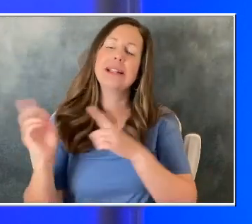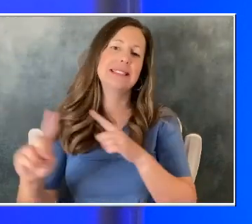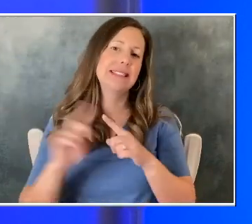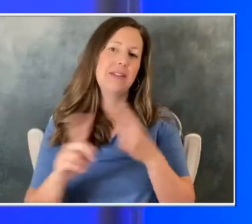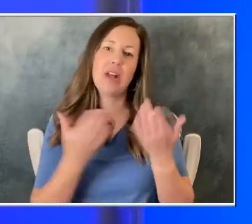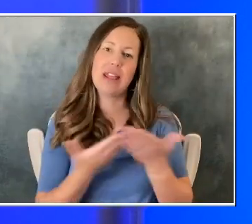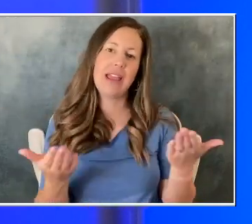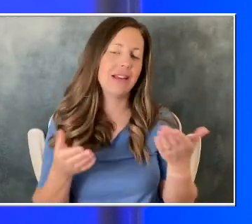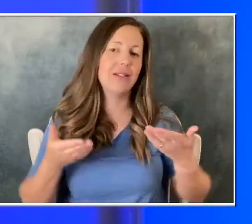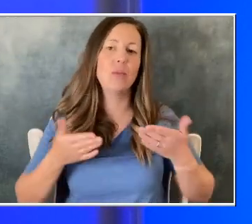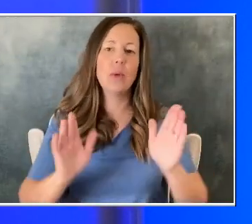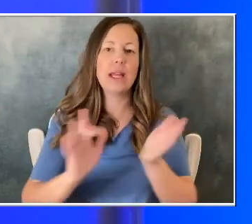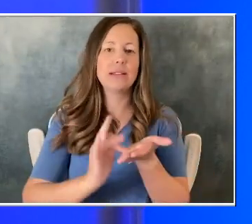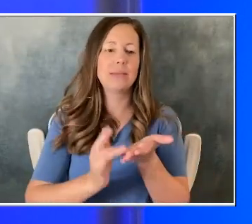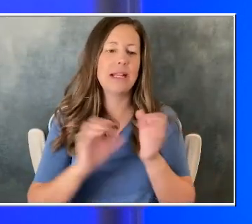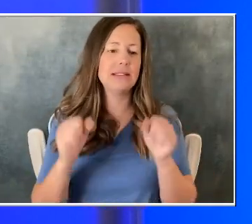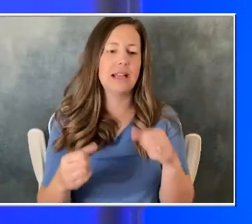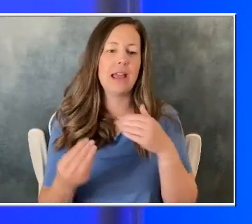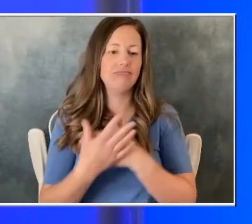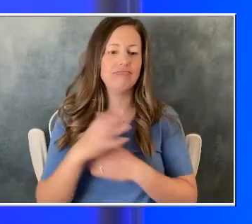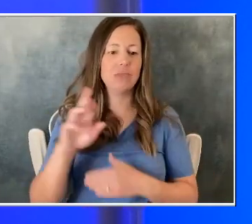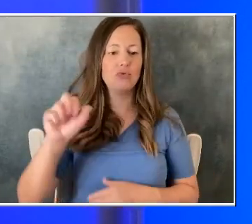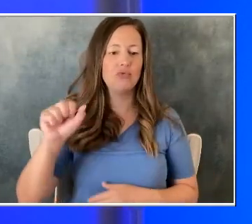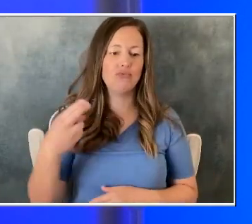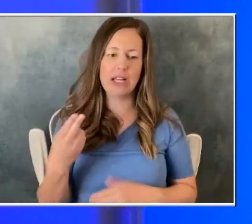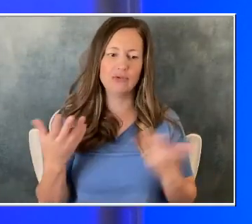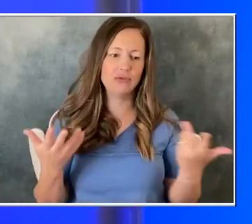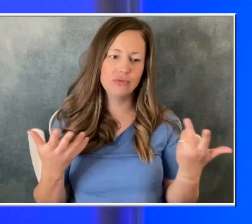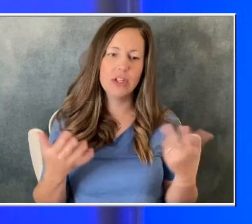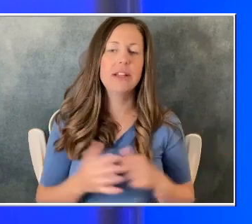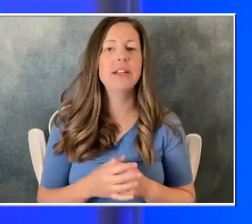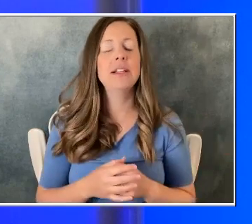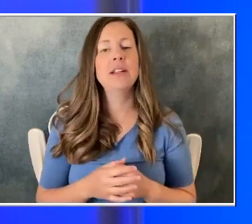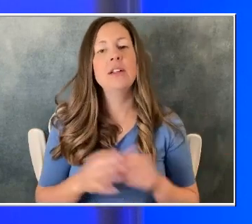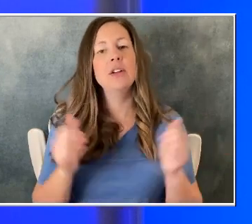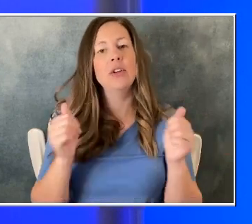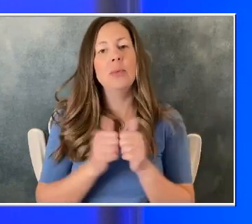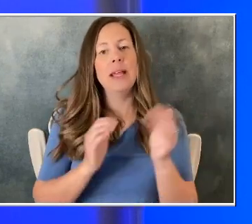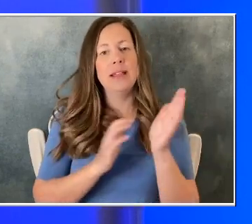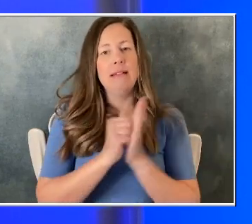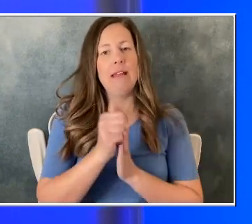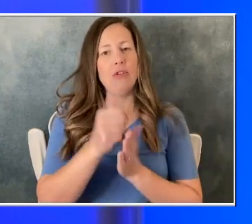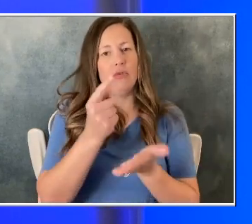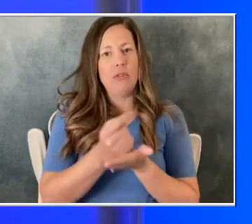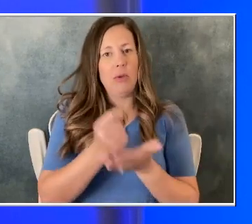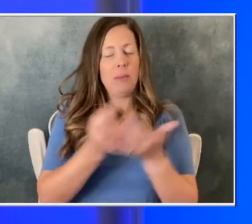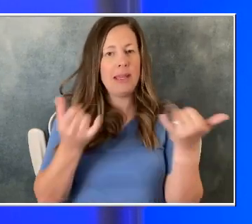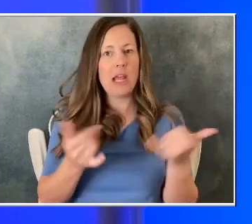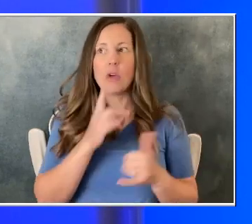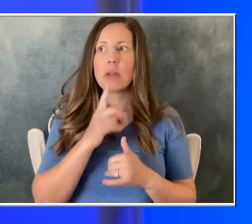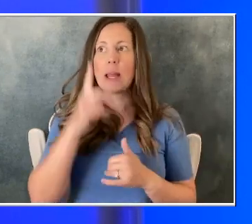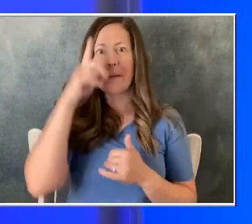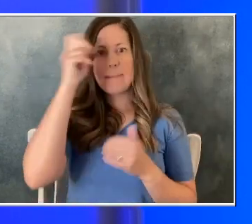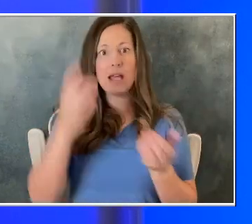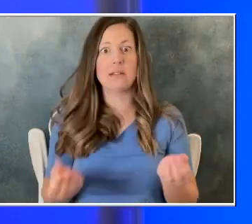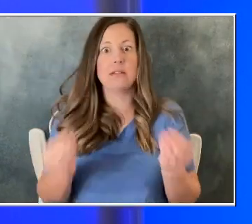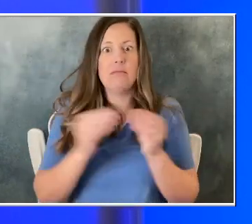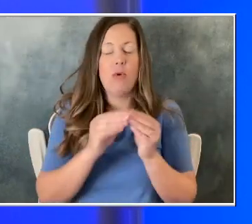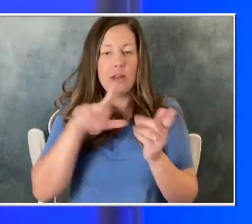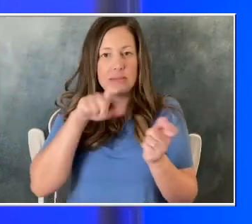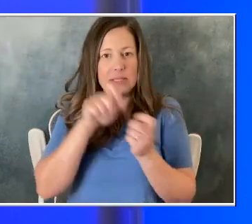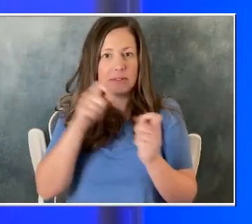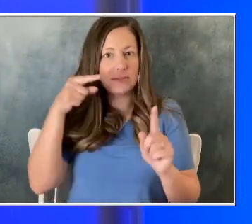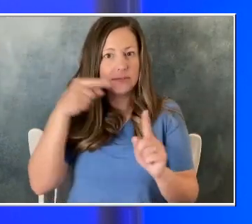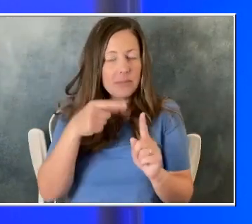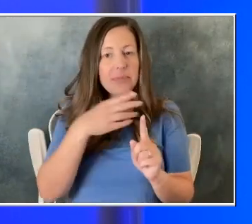can cause skin rash. And the thing with cancer therapy nowadays is because it's much more specific and the mechanisms